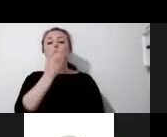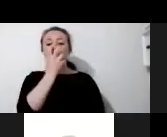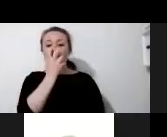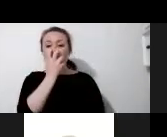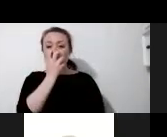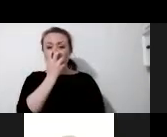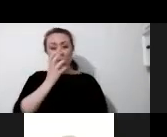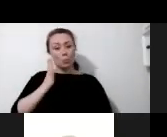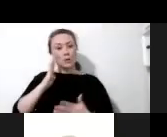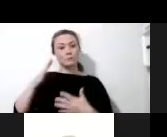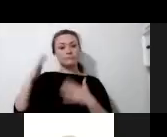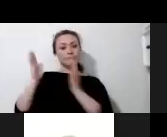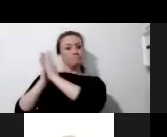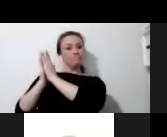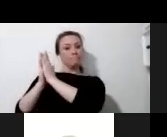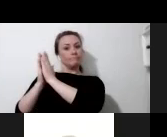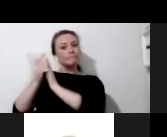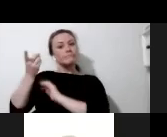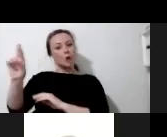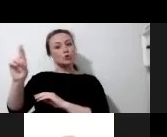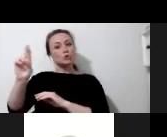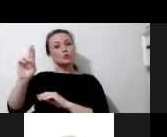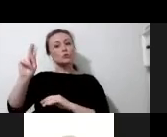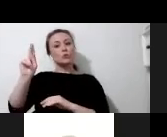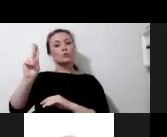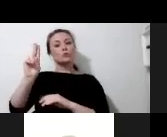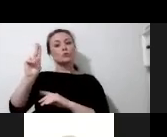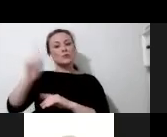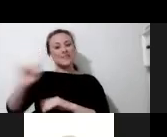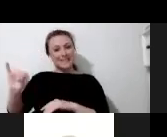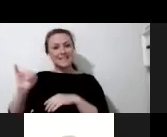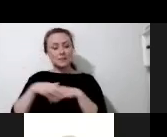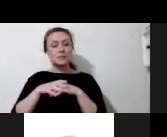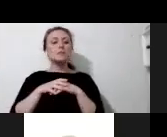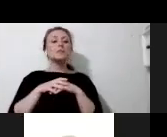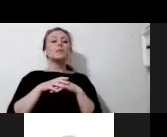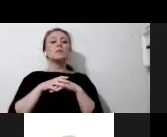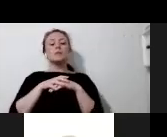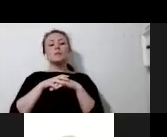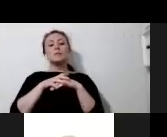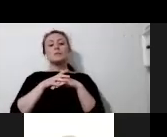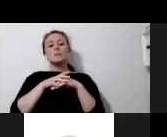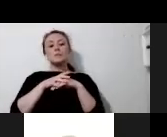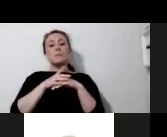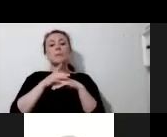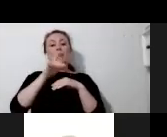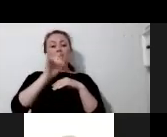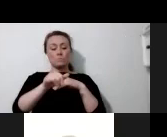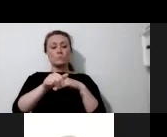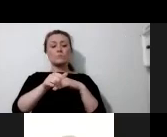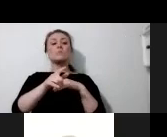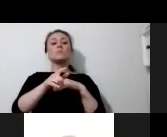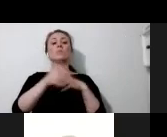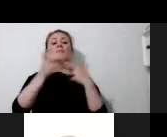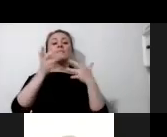Dr. Kusi that, came up with thinking about this. This is after we secured the airway with